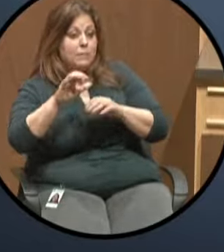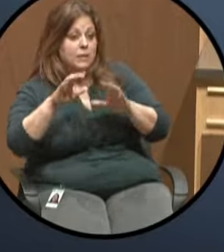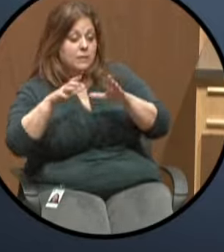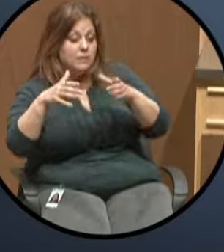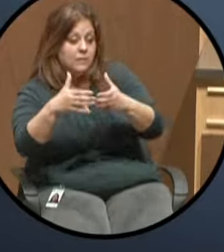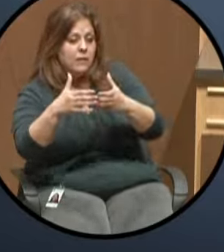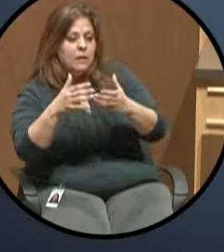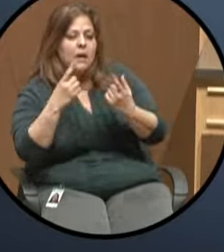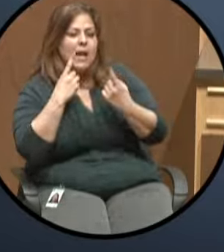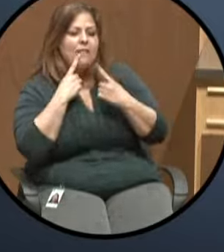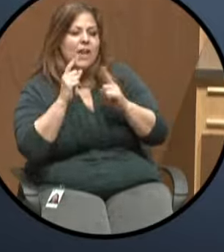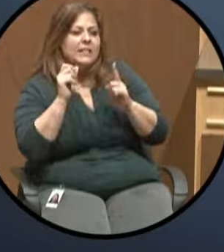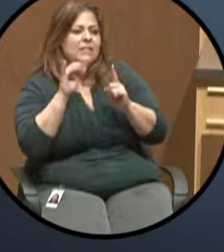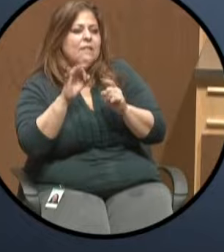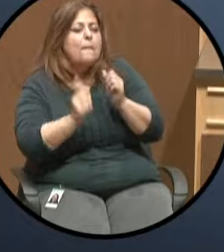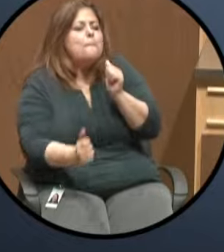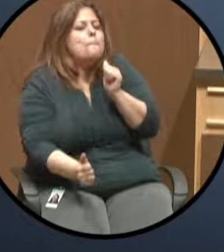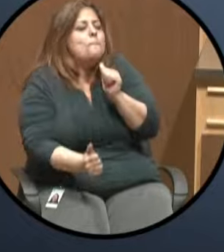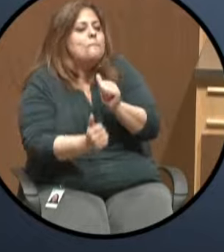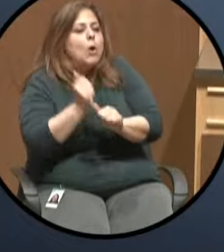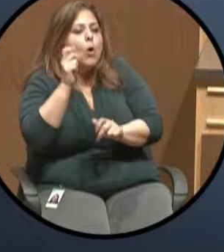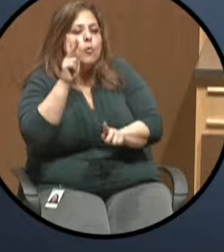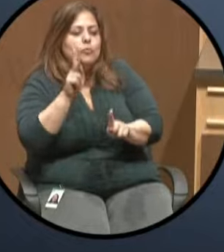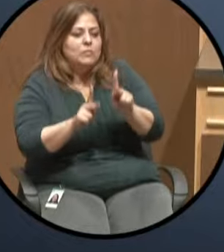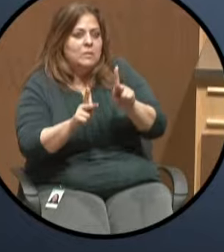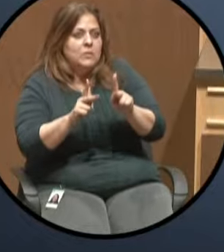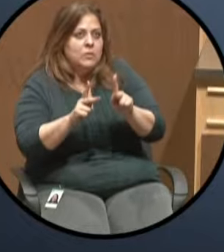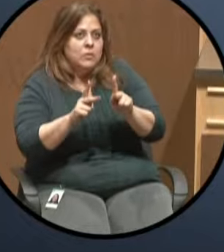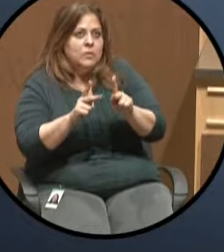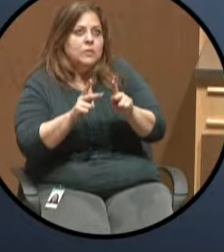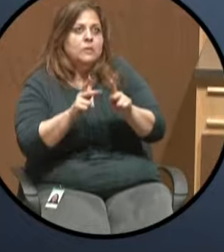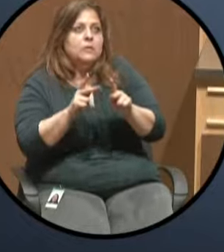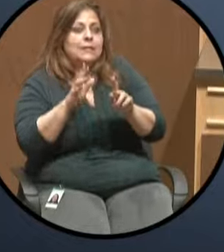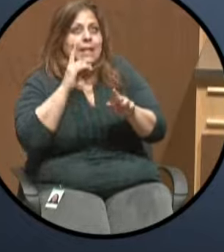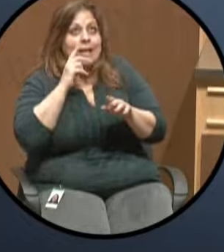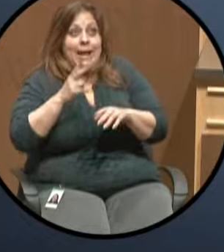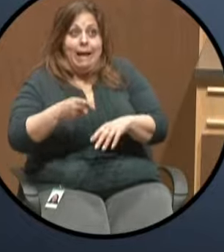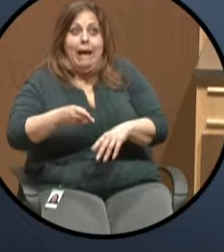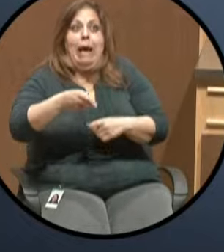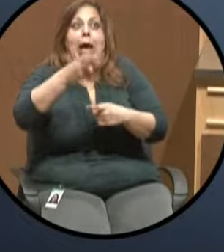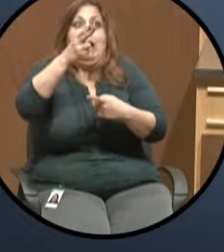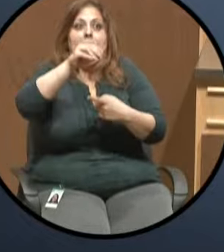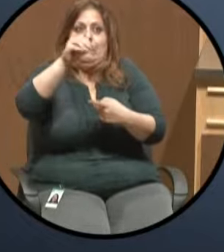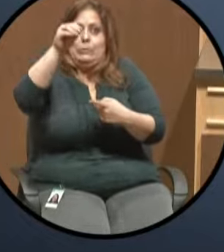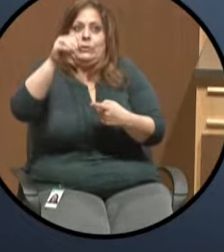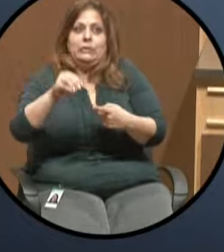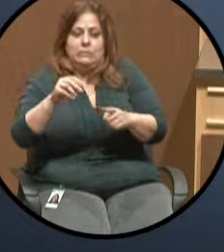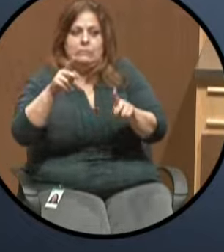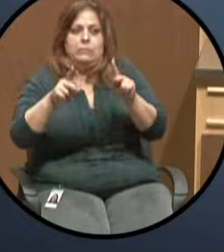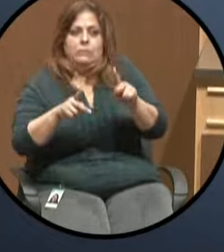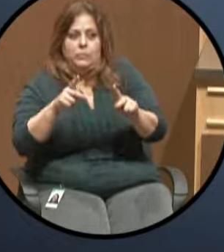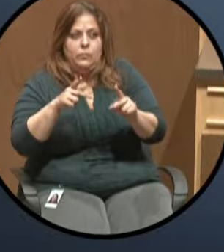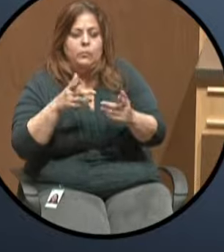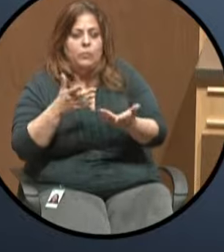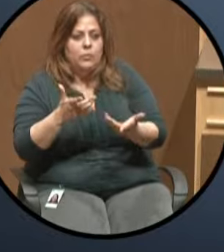effective when the majority of people, or a vast majority, like a high number of individuals,